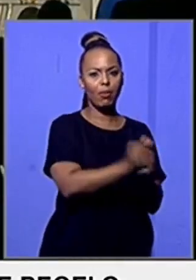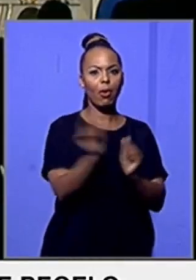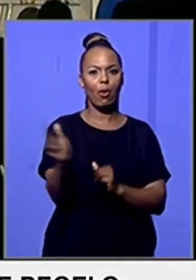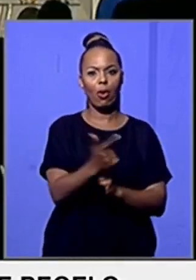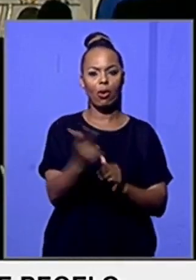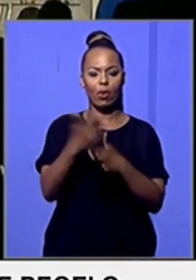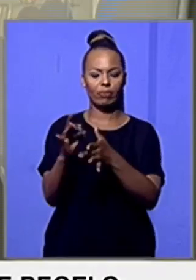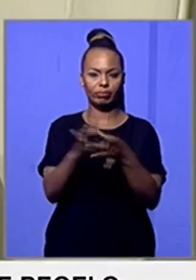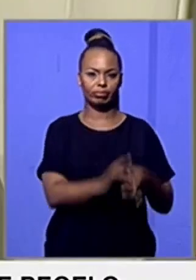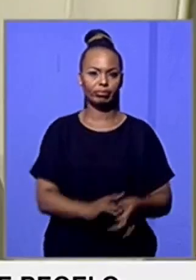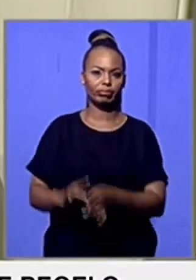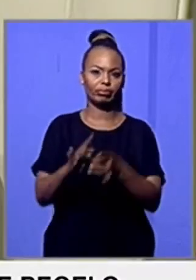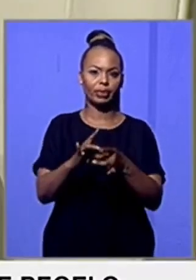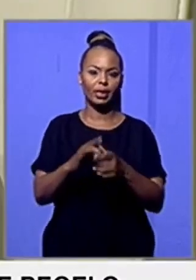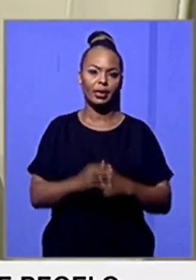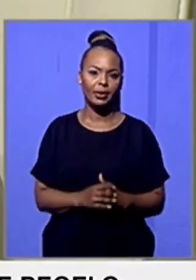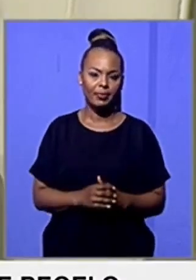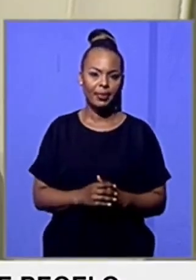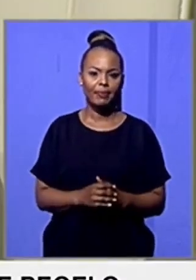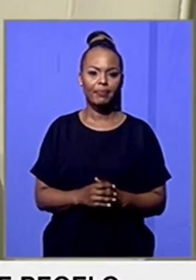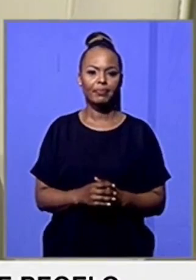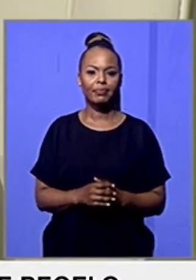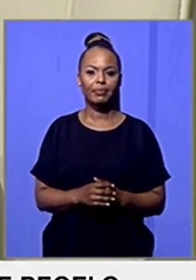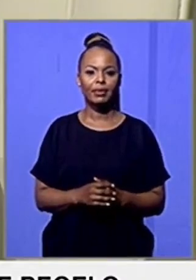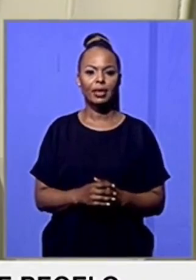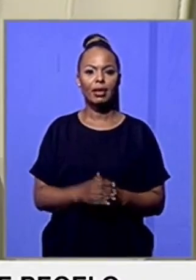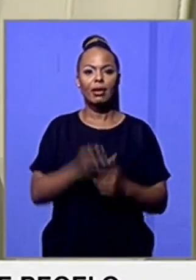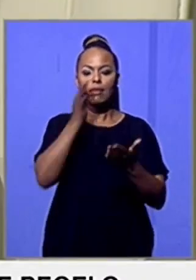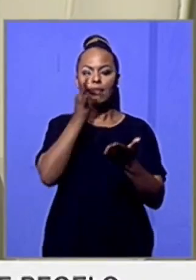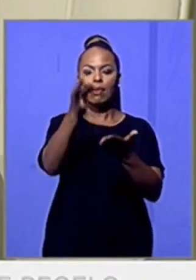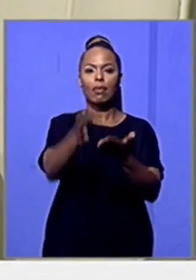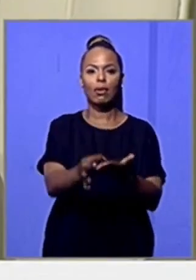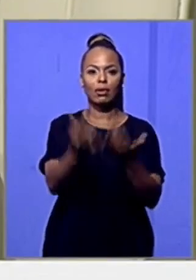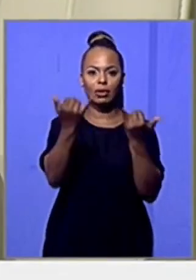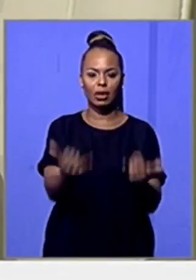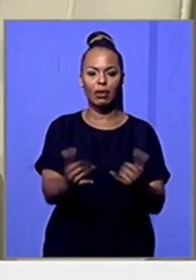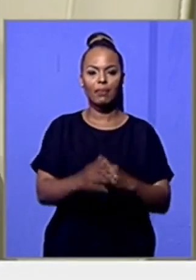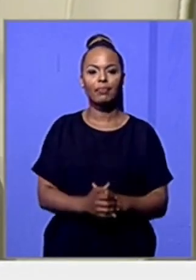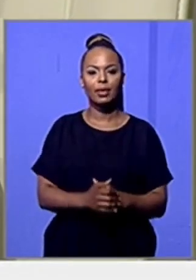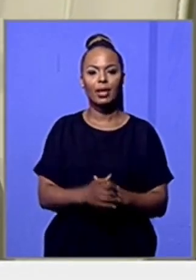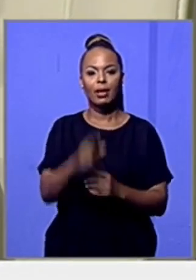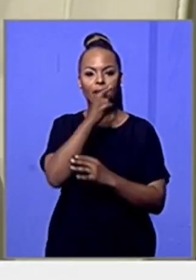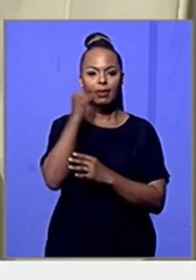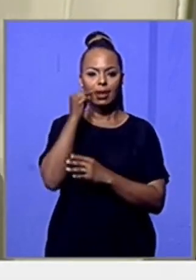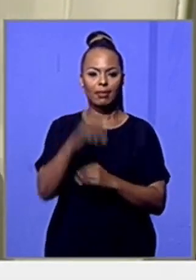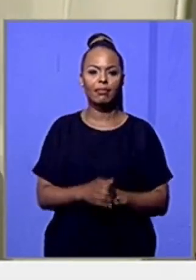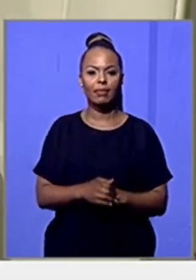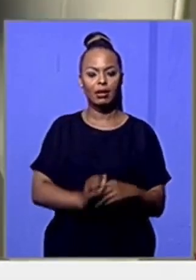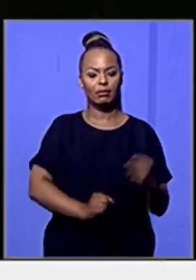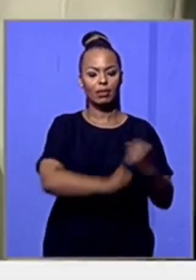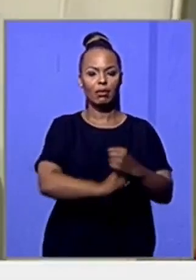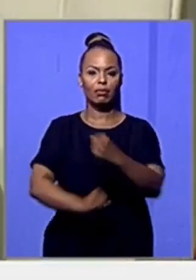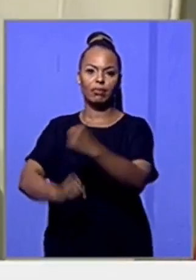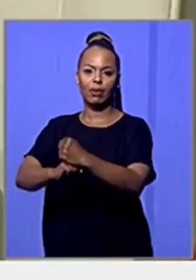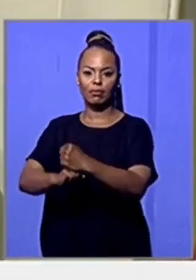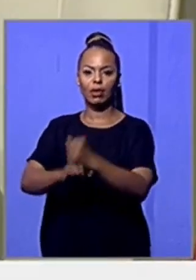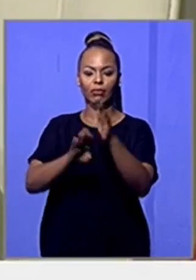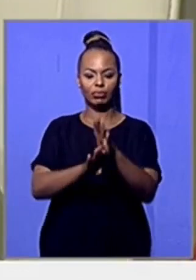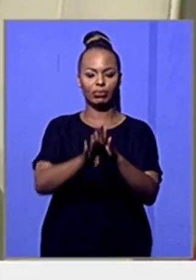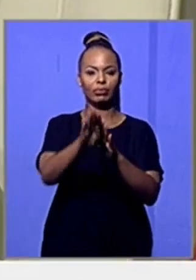ditokololo tsa BRICS. We have proposed what we call an airlift strategy. An